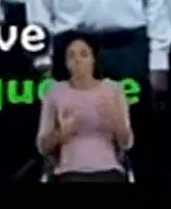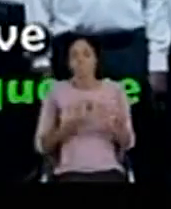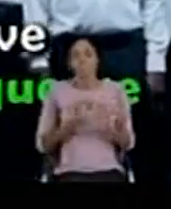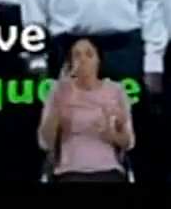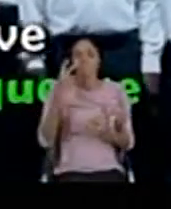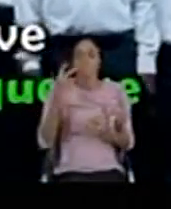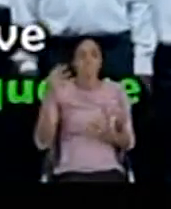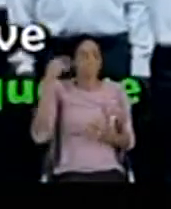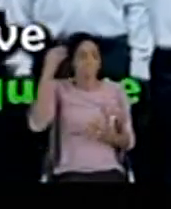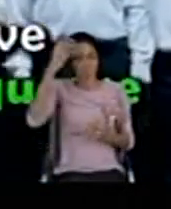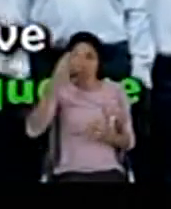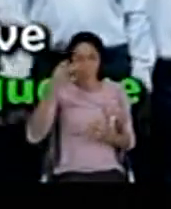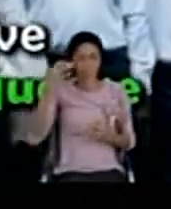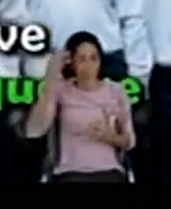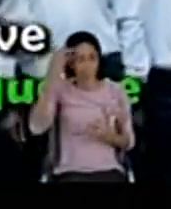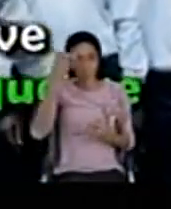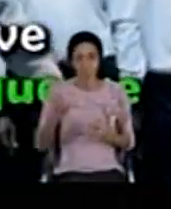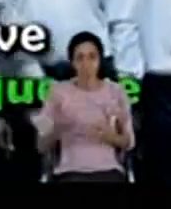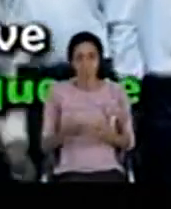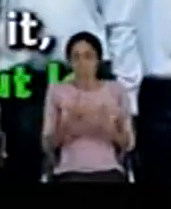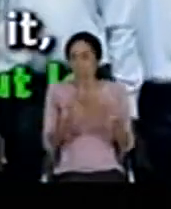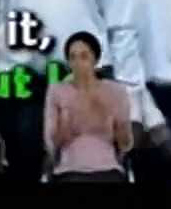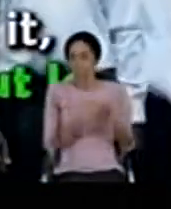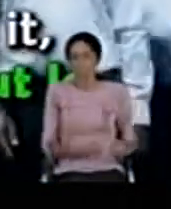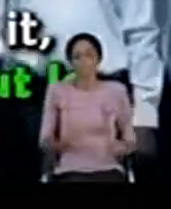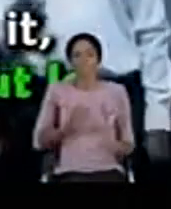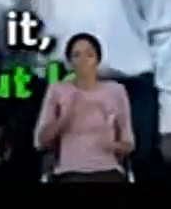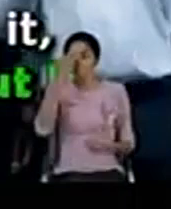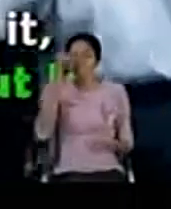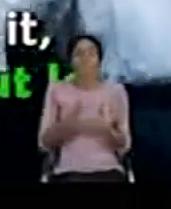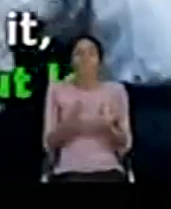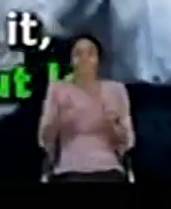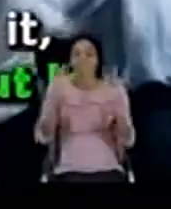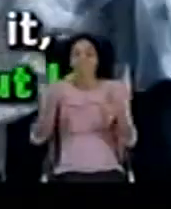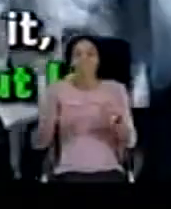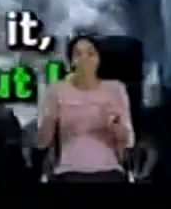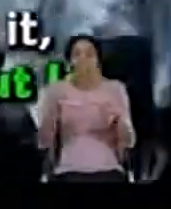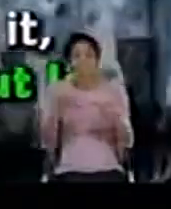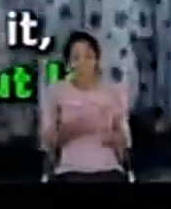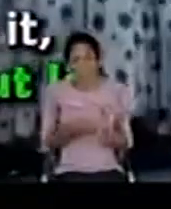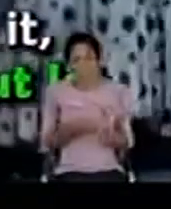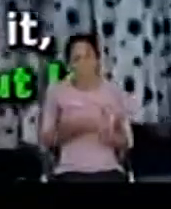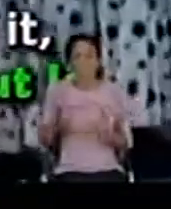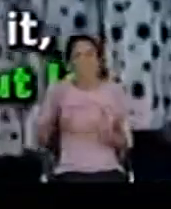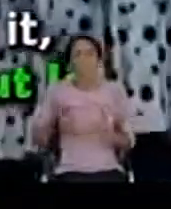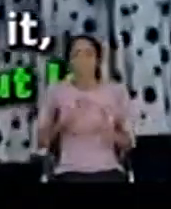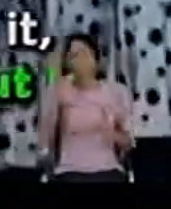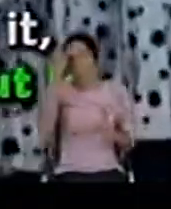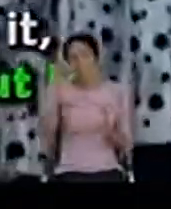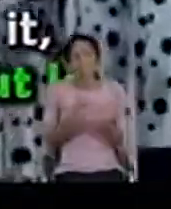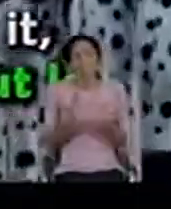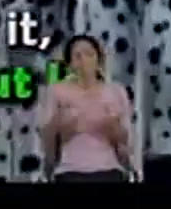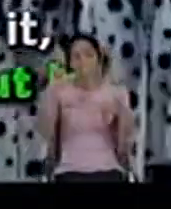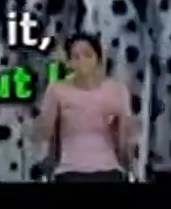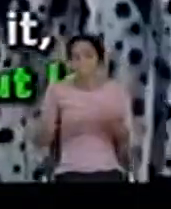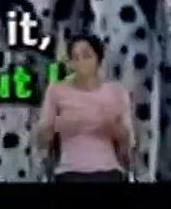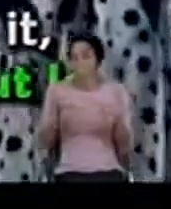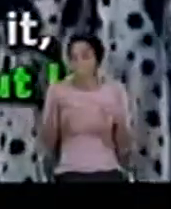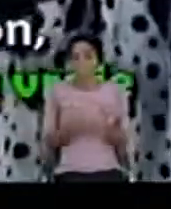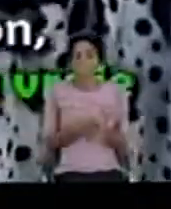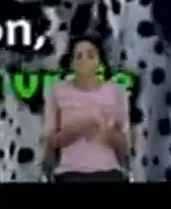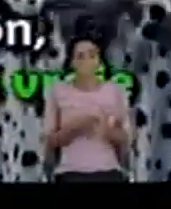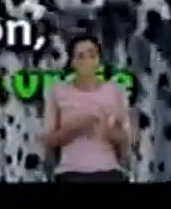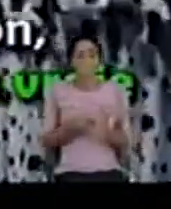I've seen metal plates dissolve. Yes, I know Jesus can do it. Yes, I know Jesus can